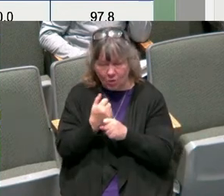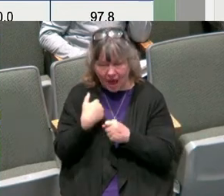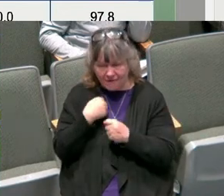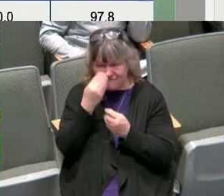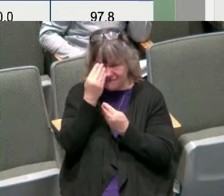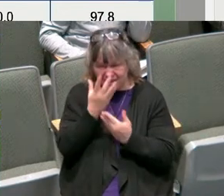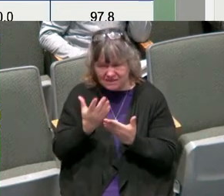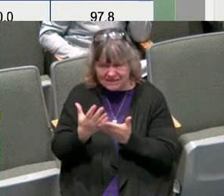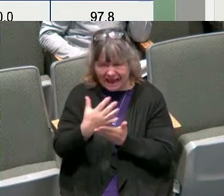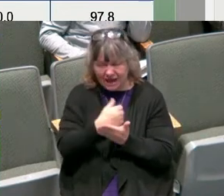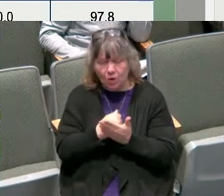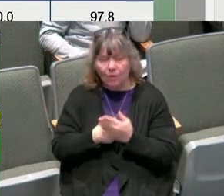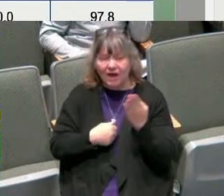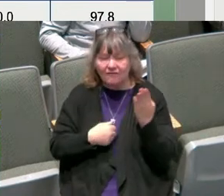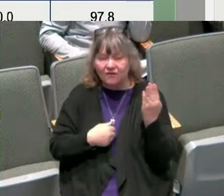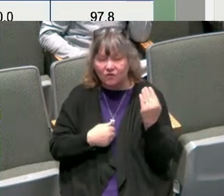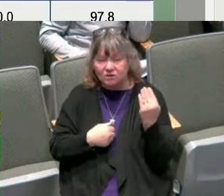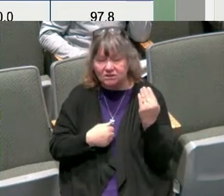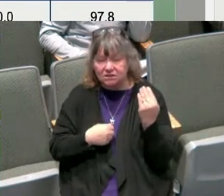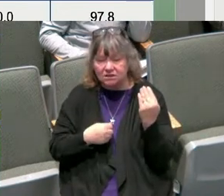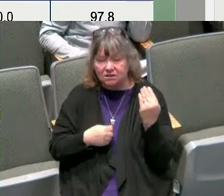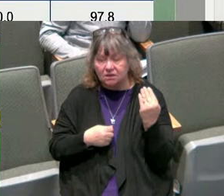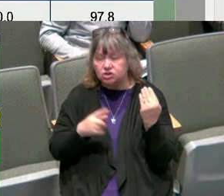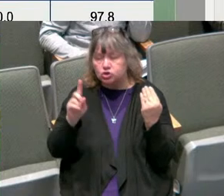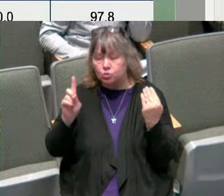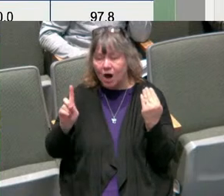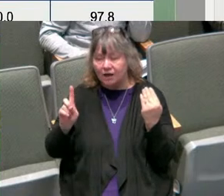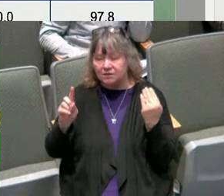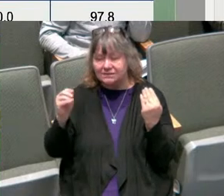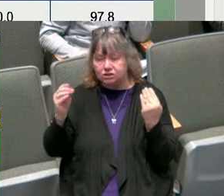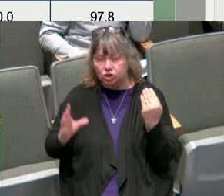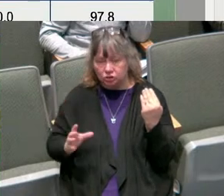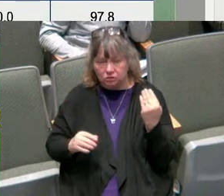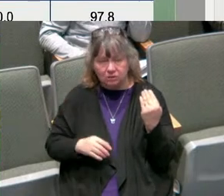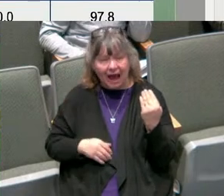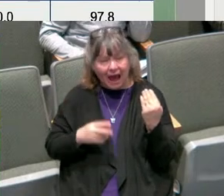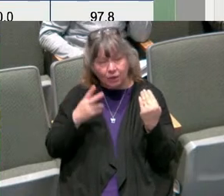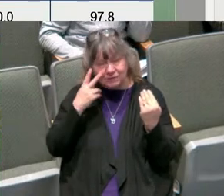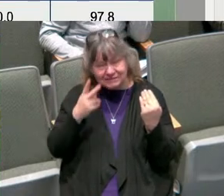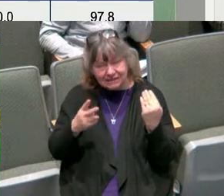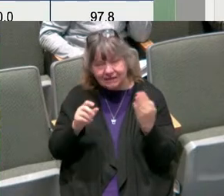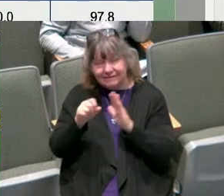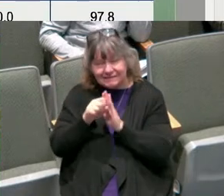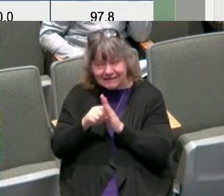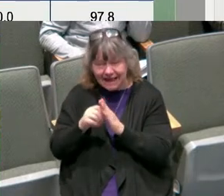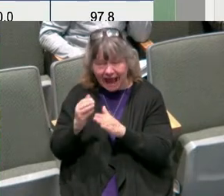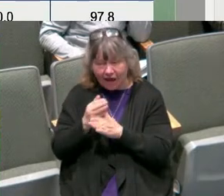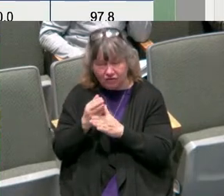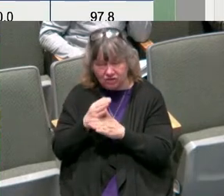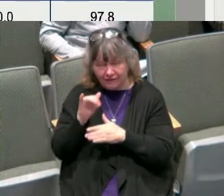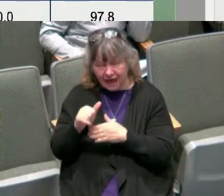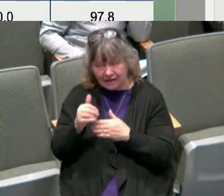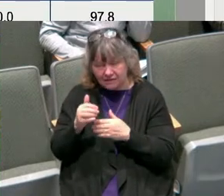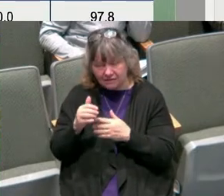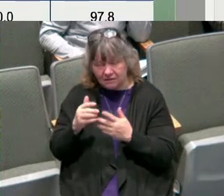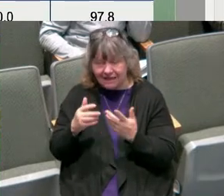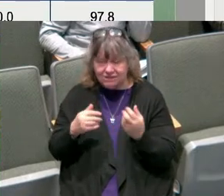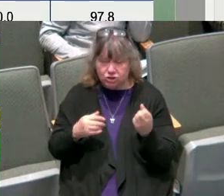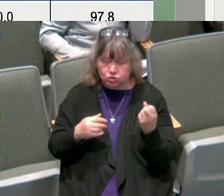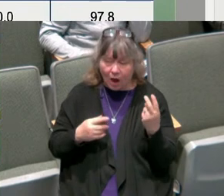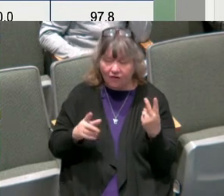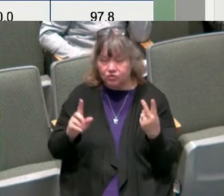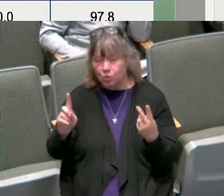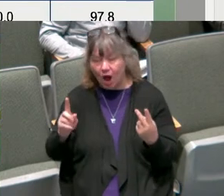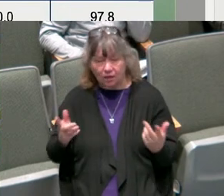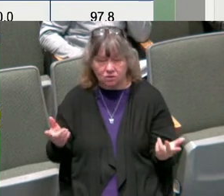to us we have 14 students to every one teacher and you can see that the state average on that slide is about 12 kids to